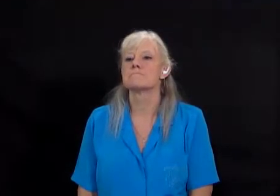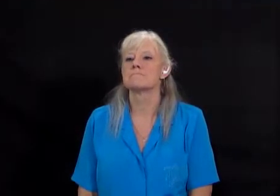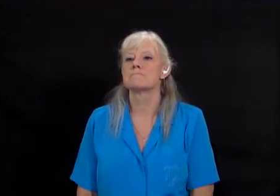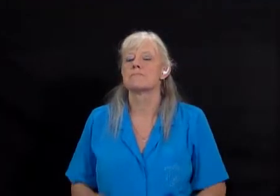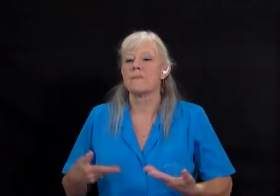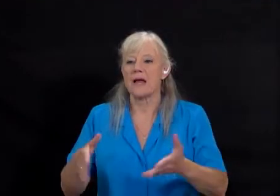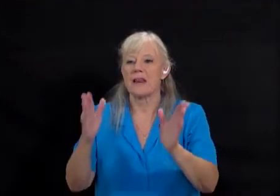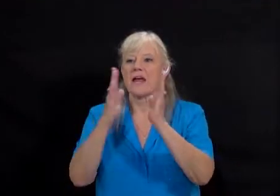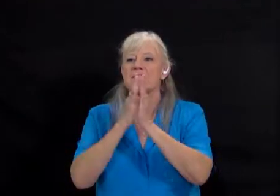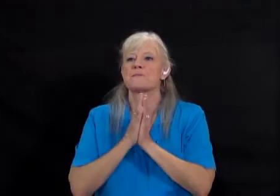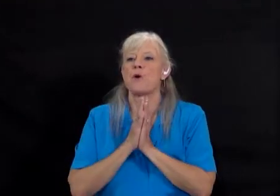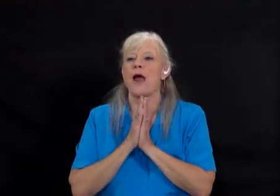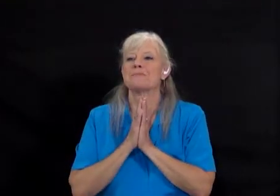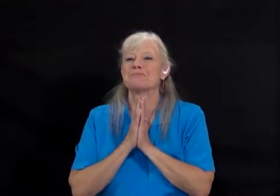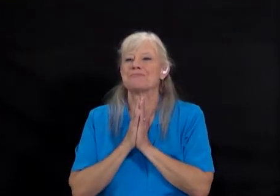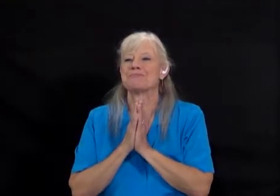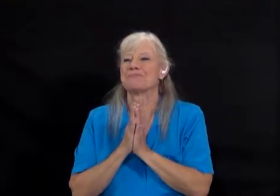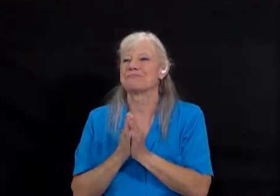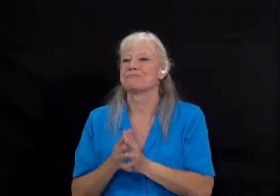Let us pray.